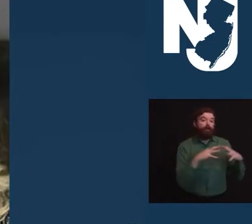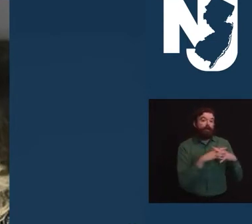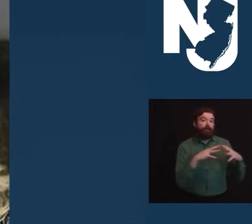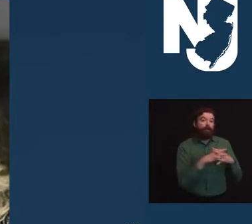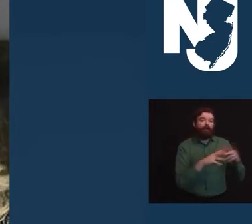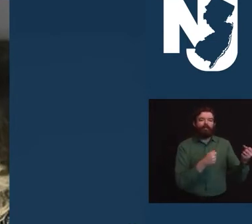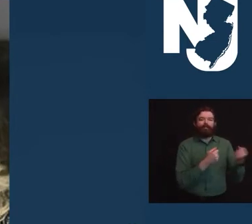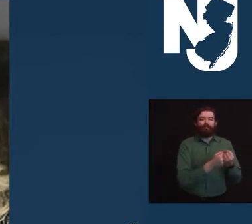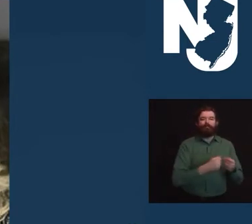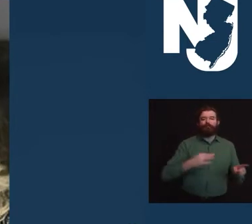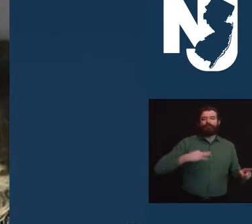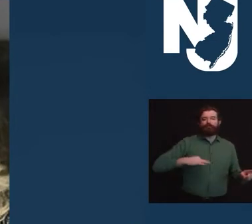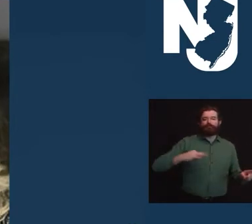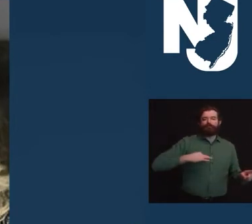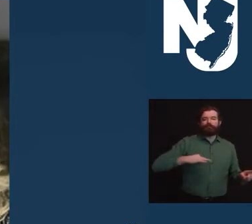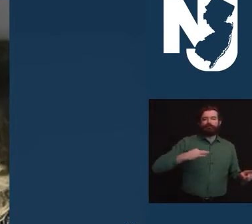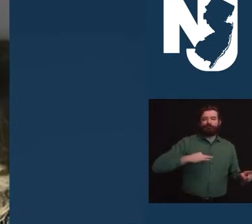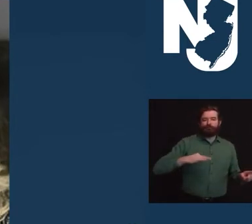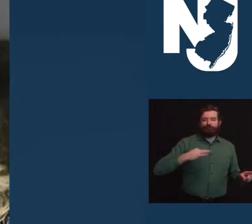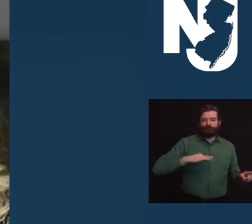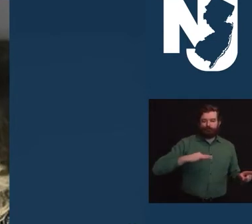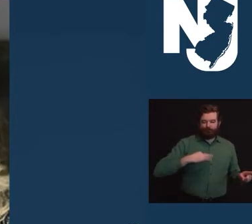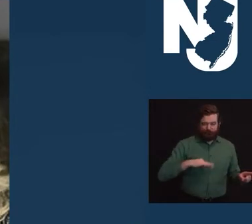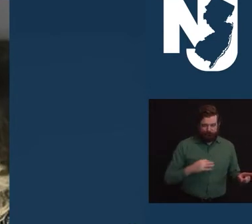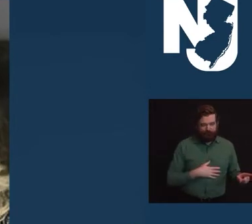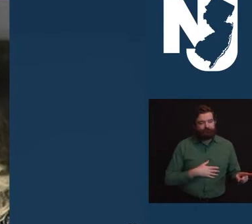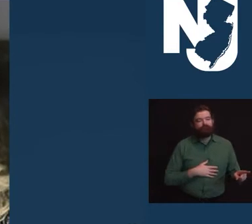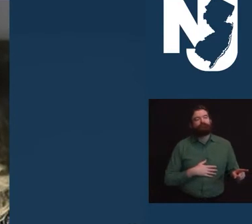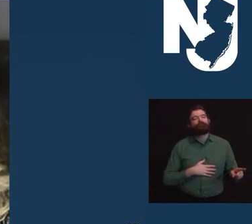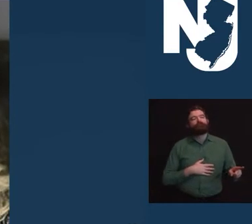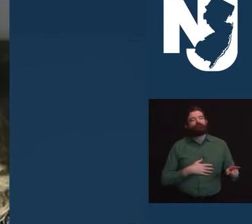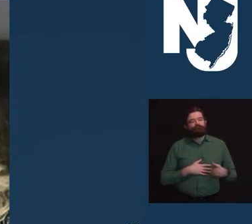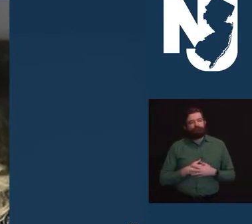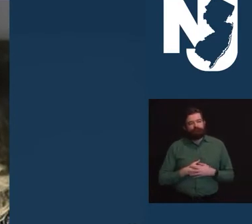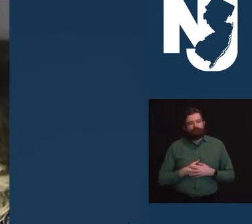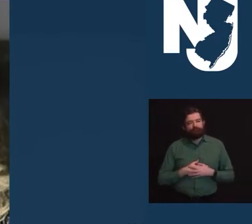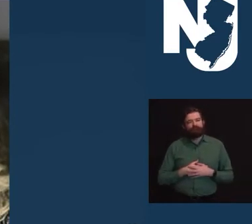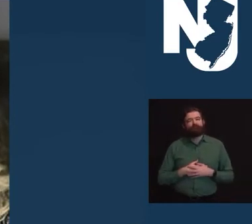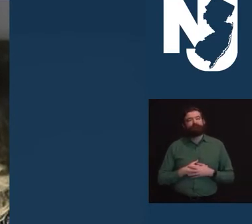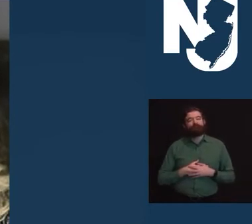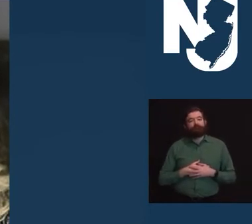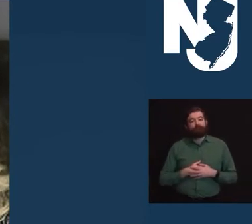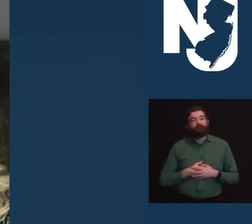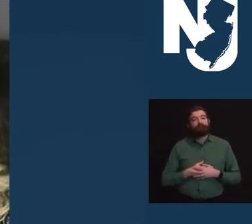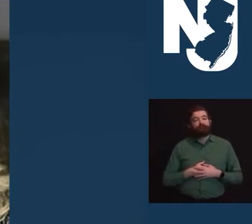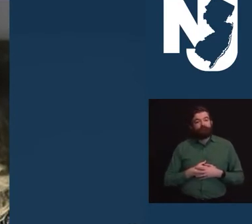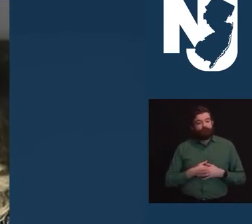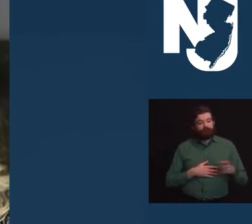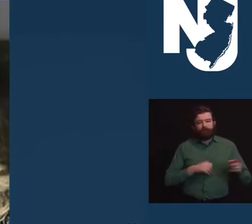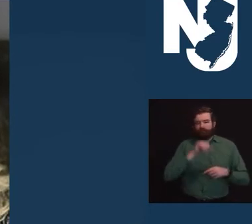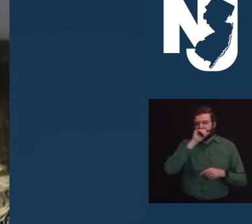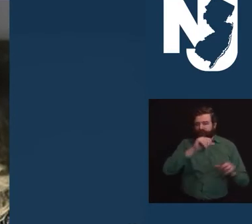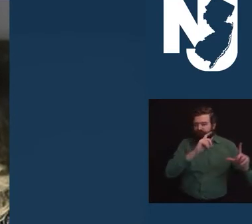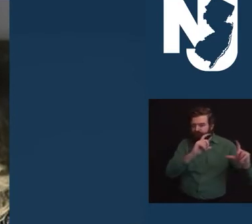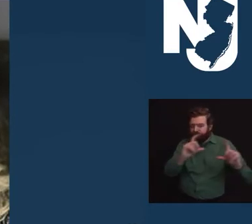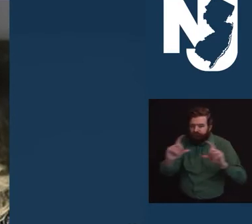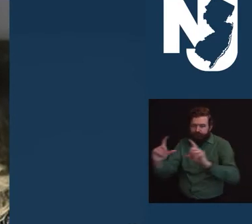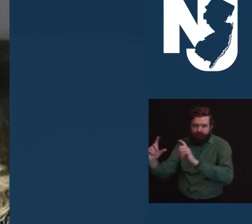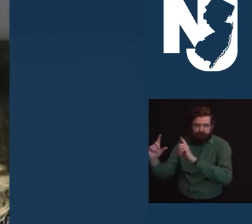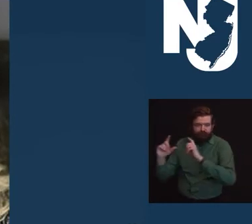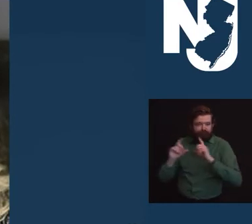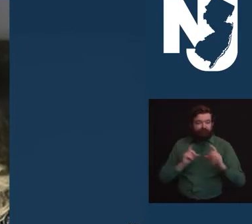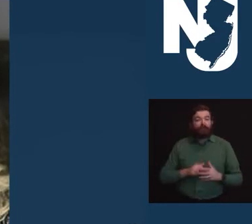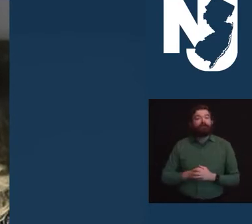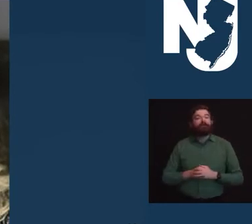Curtain, the Pittsburgh Steelers. In her spare time, Lila was her family's unofficial photographer and enjoyed spending time with them on a cruise